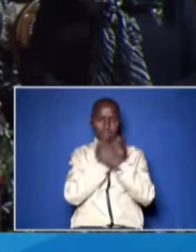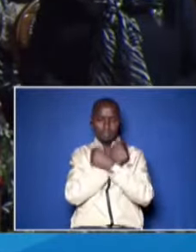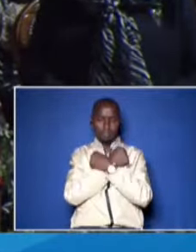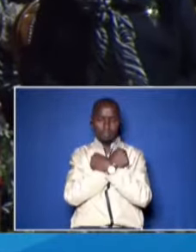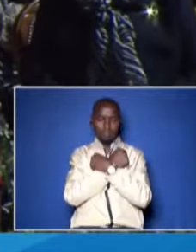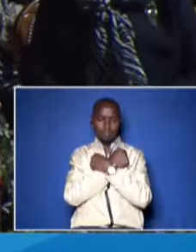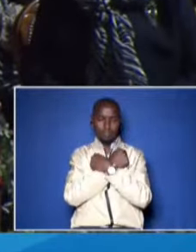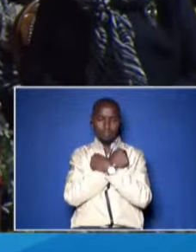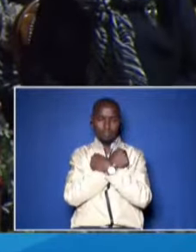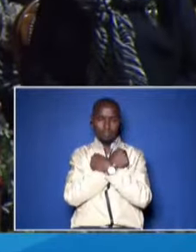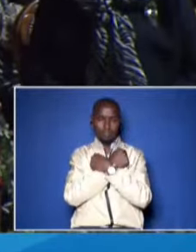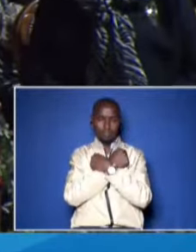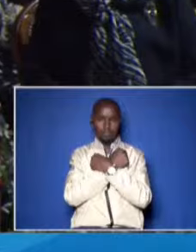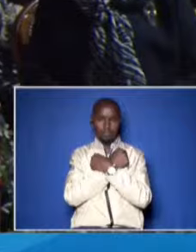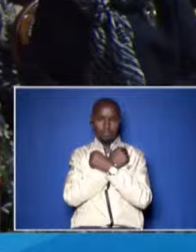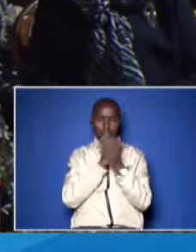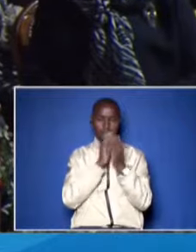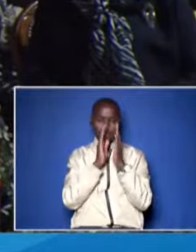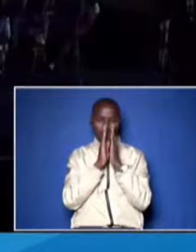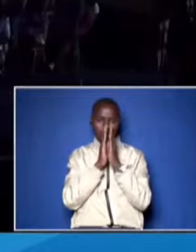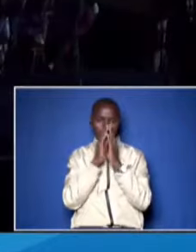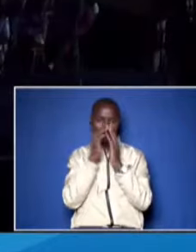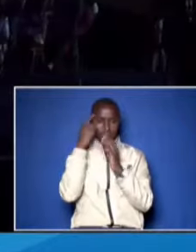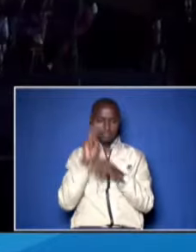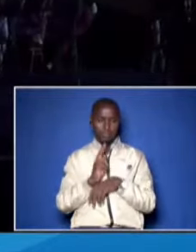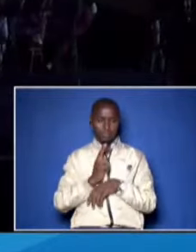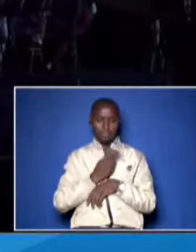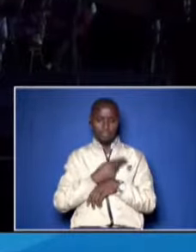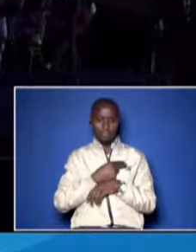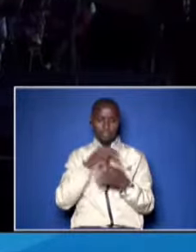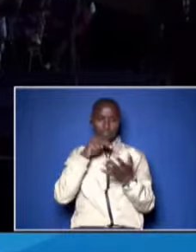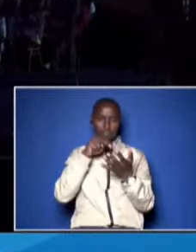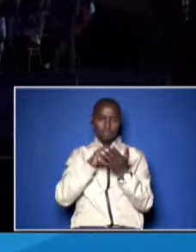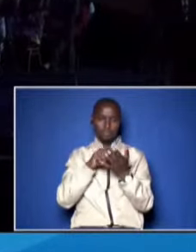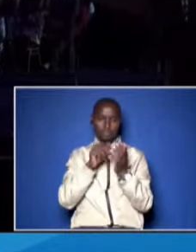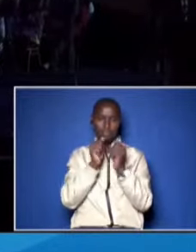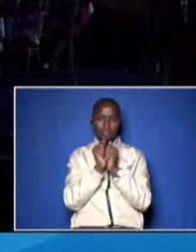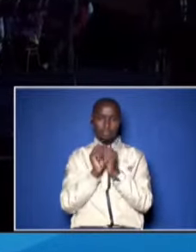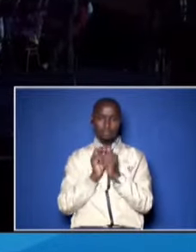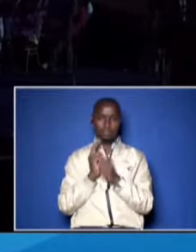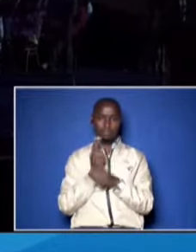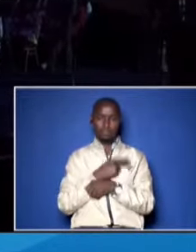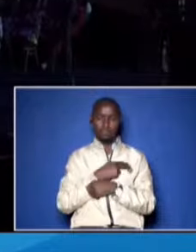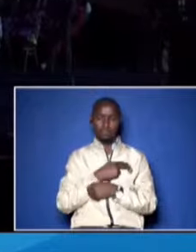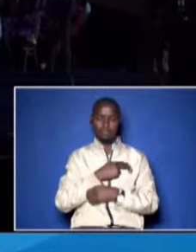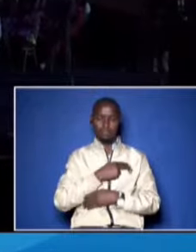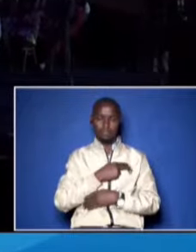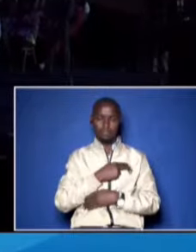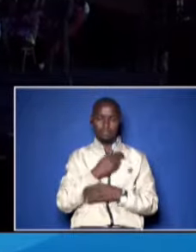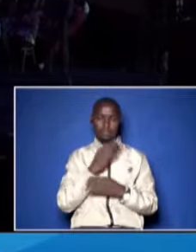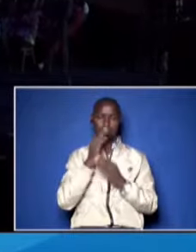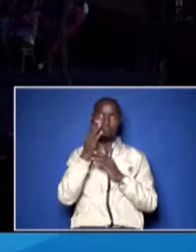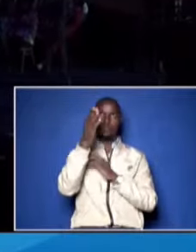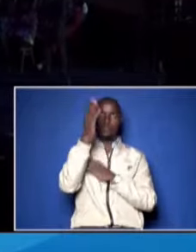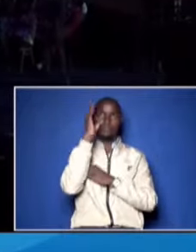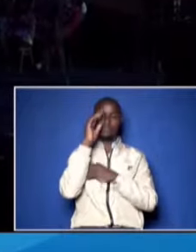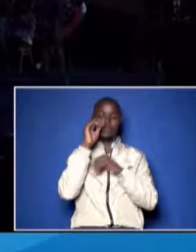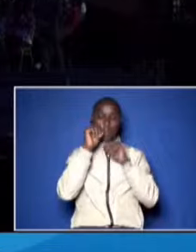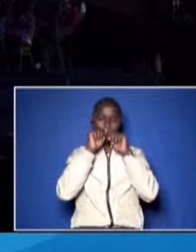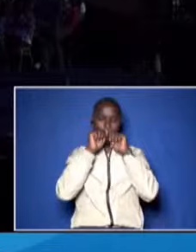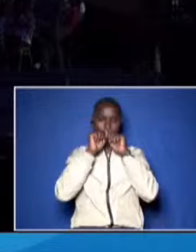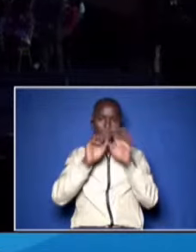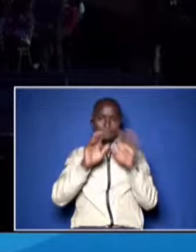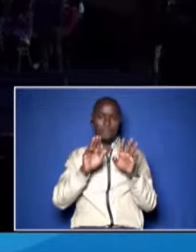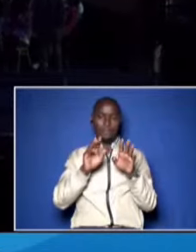love pray for us stand with us God bless you